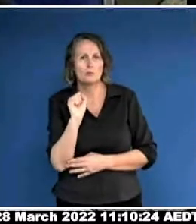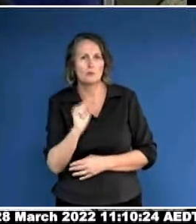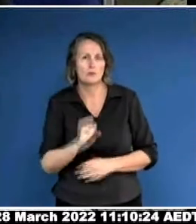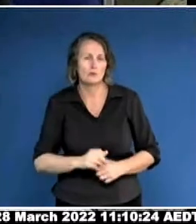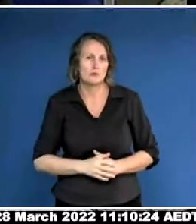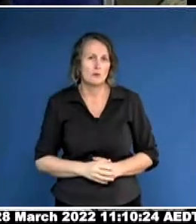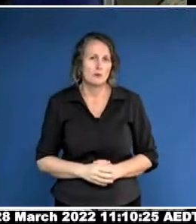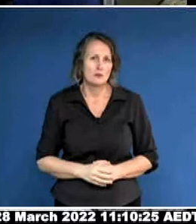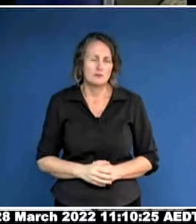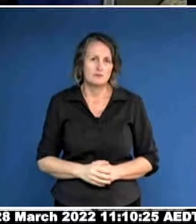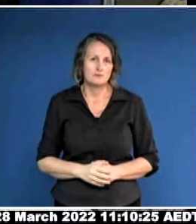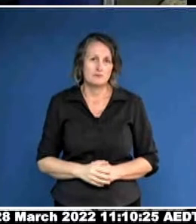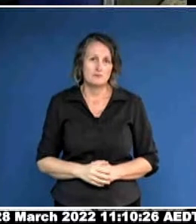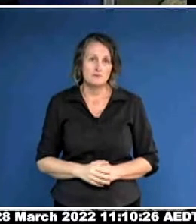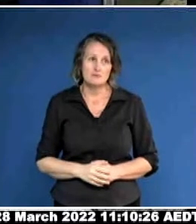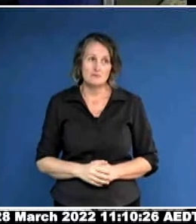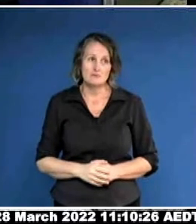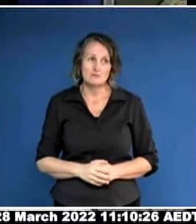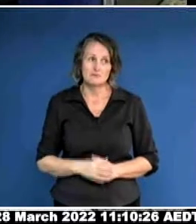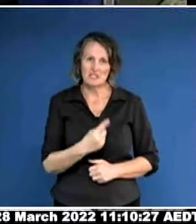He dragged me by the hair to the bedroom,